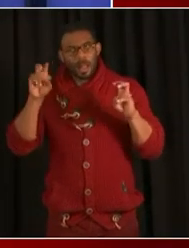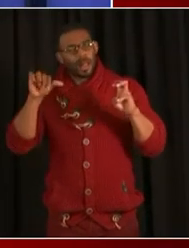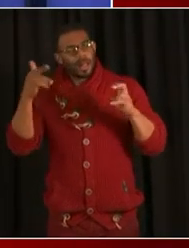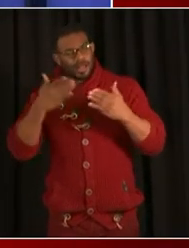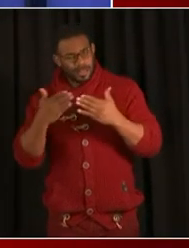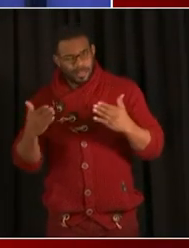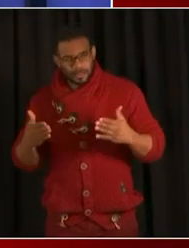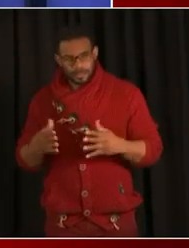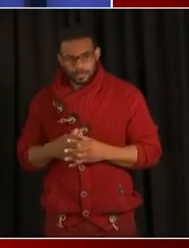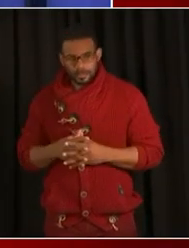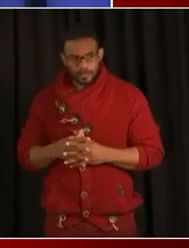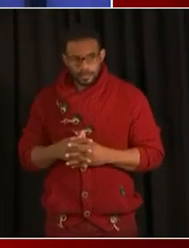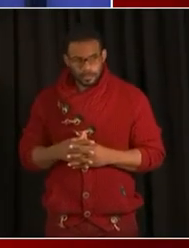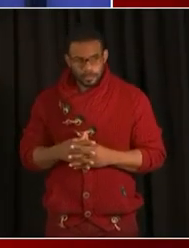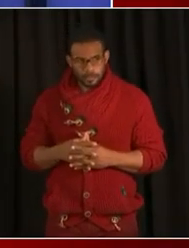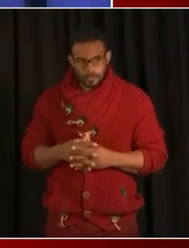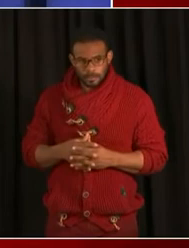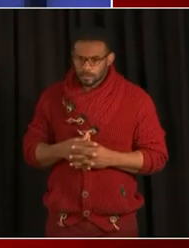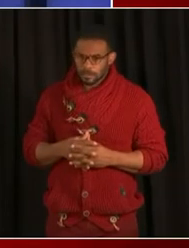other things.